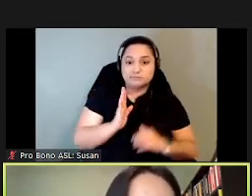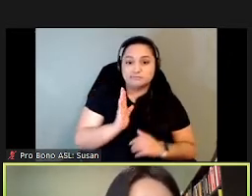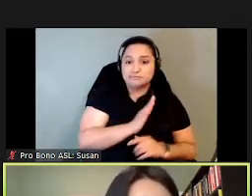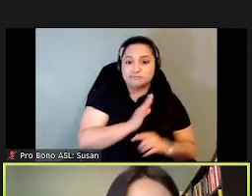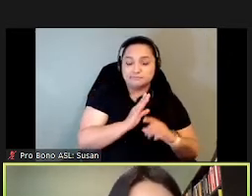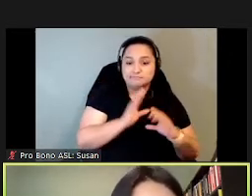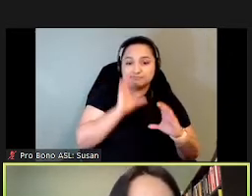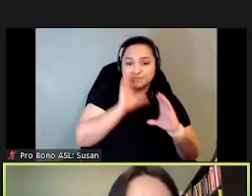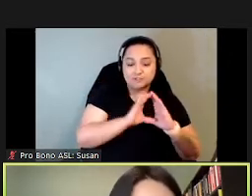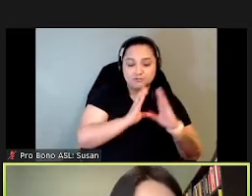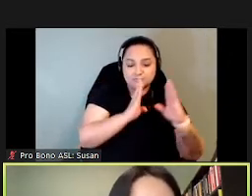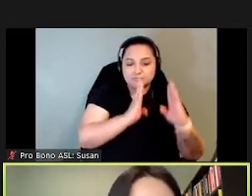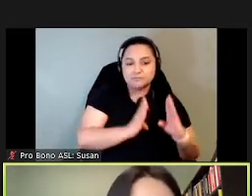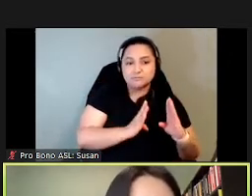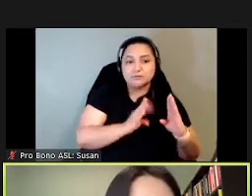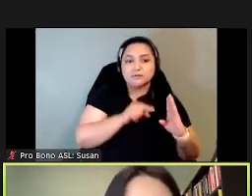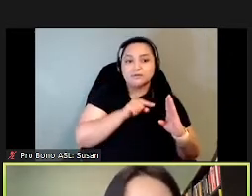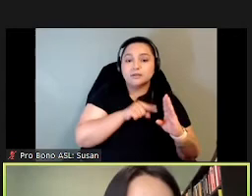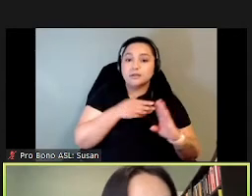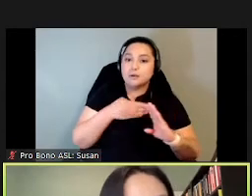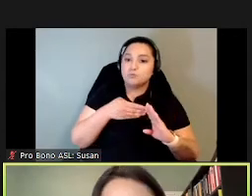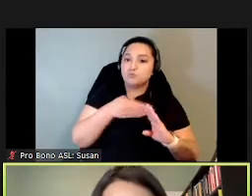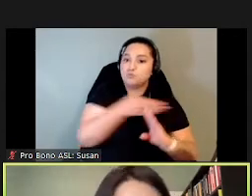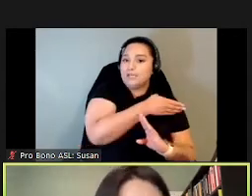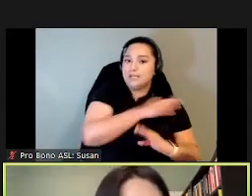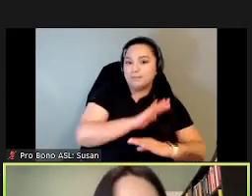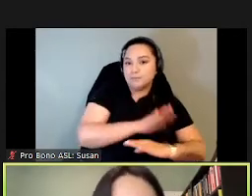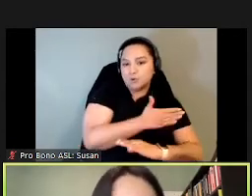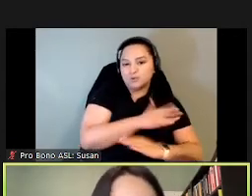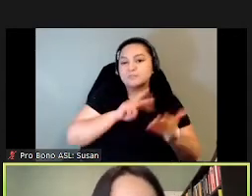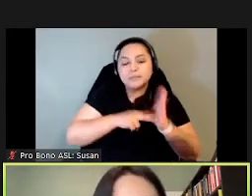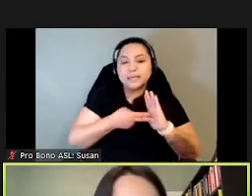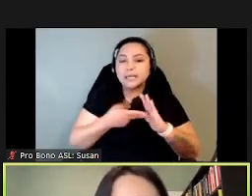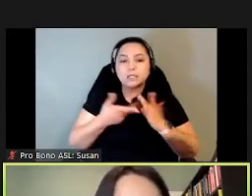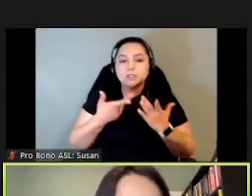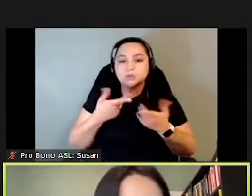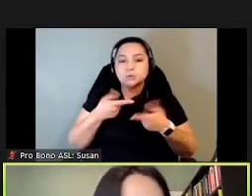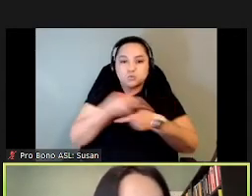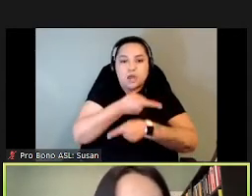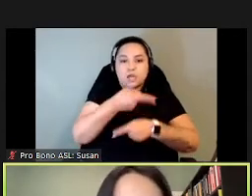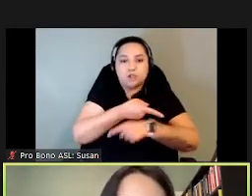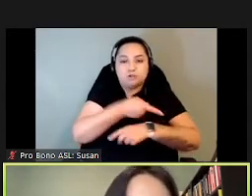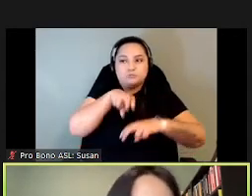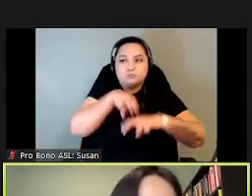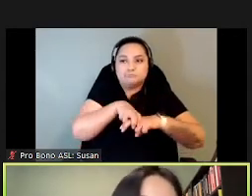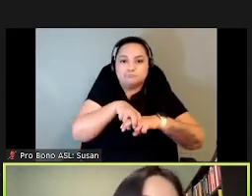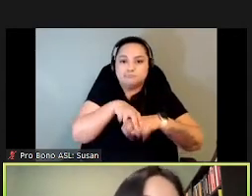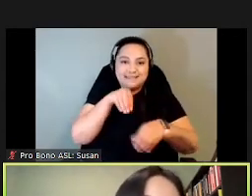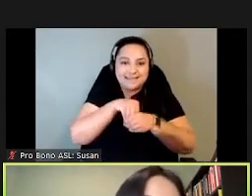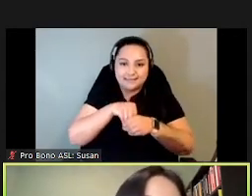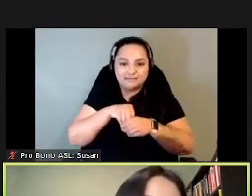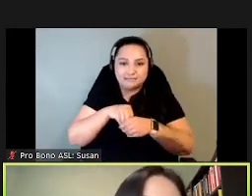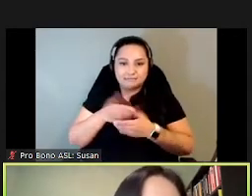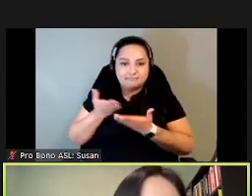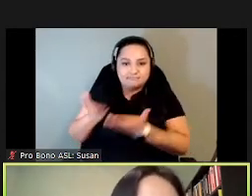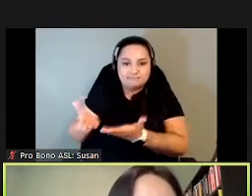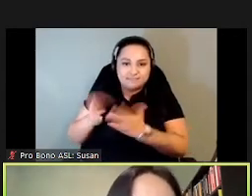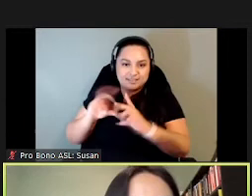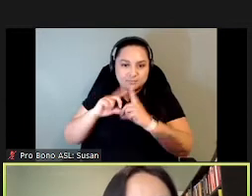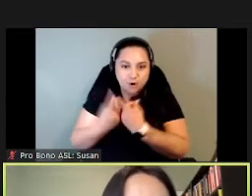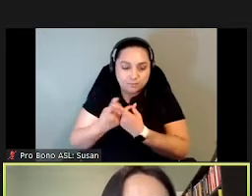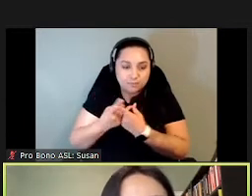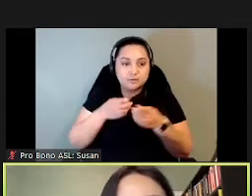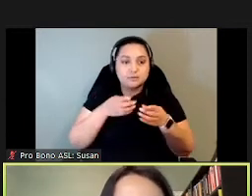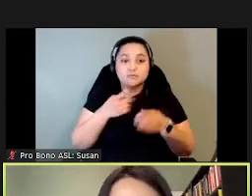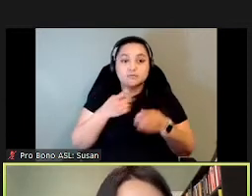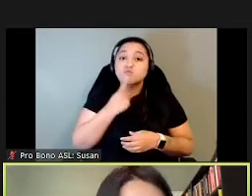pre-treatment, pre-music, you know, just normal sitting around in the epilepsy unit. This red means